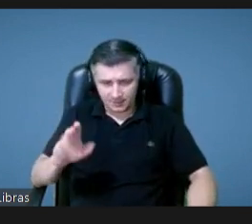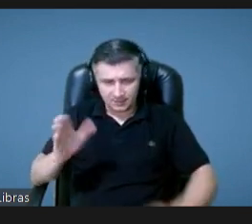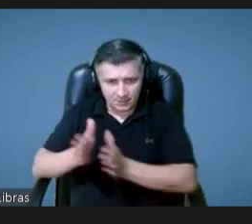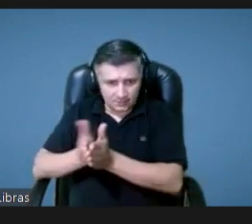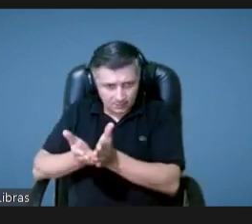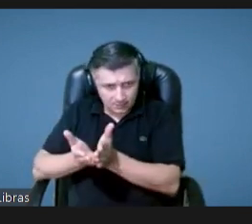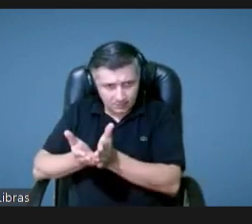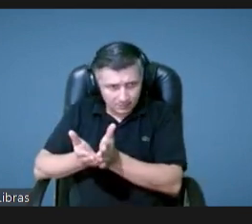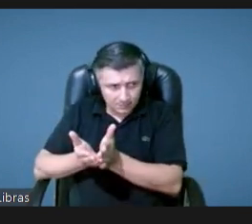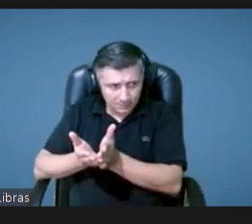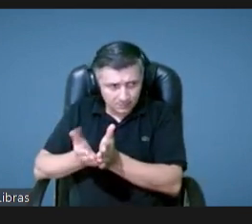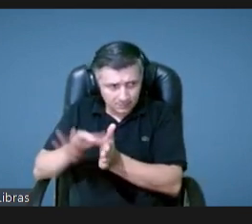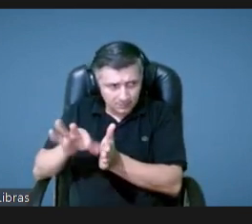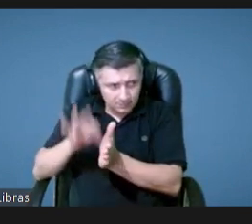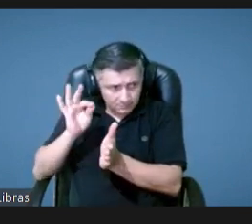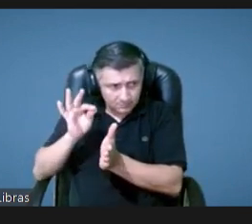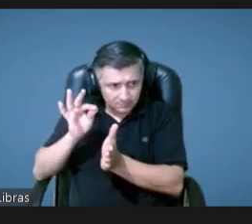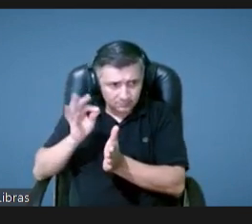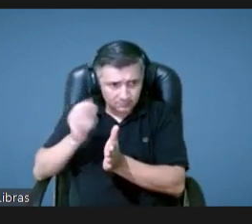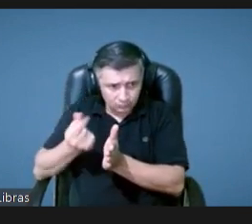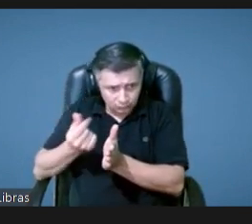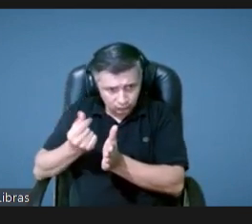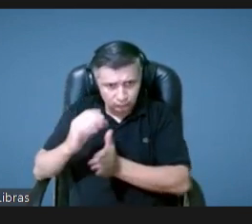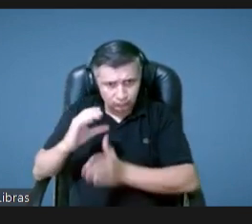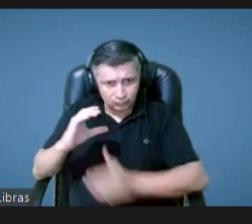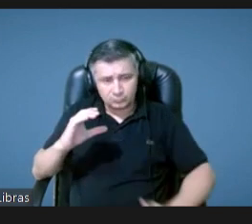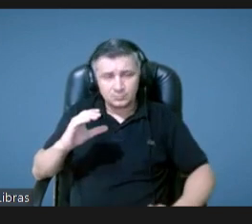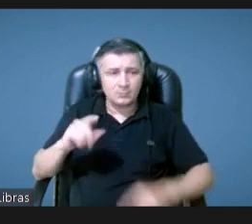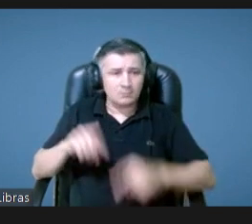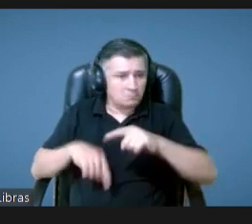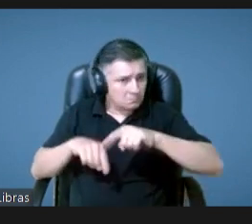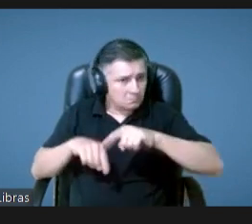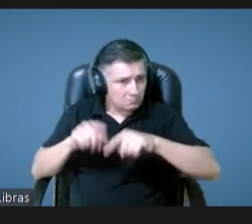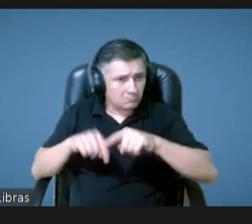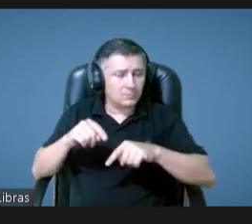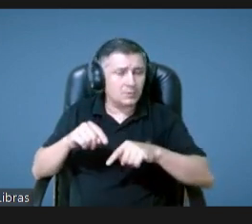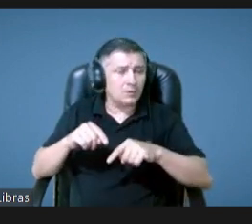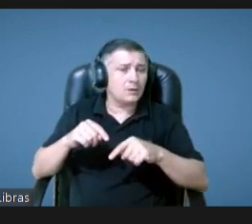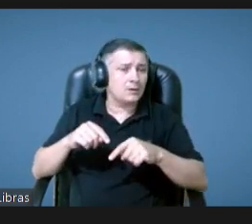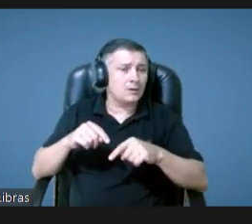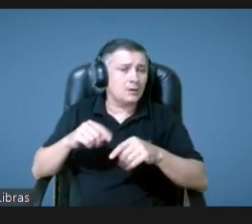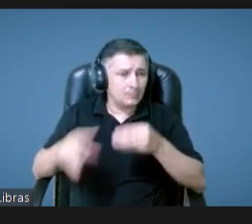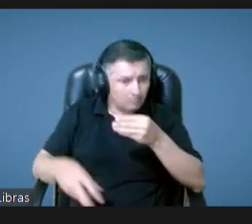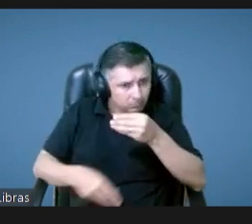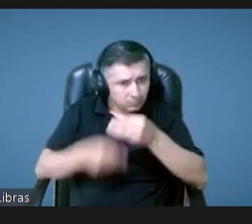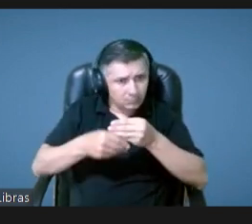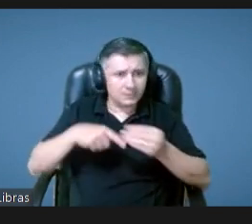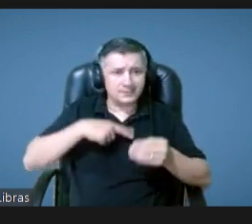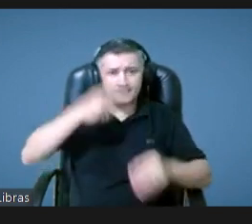As regards the LTV of the portfolio,